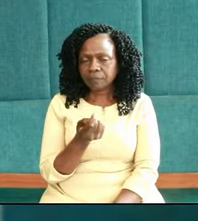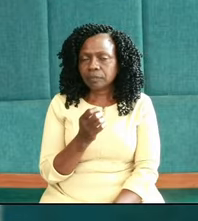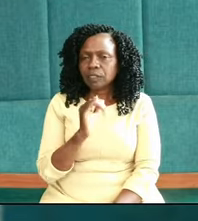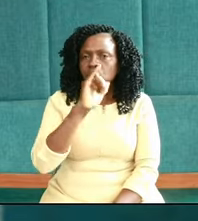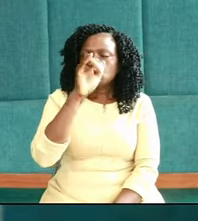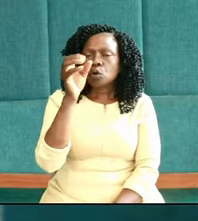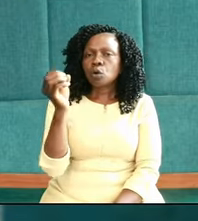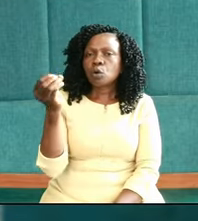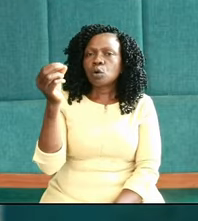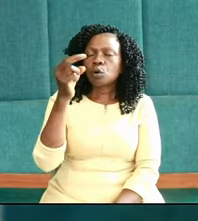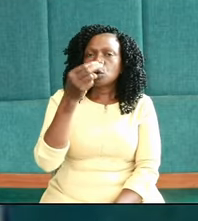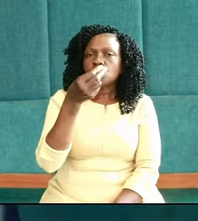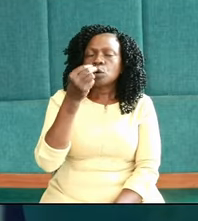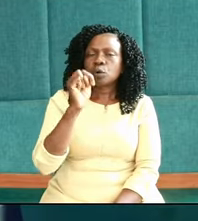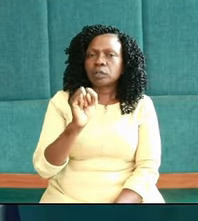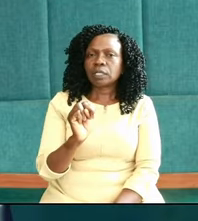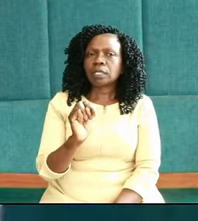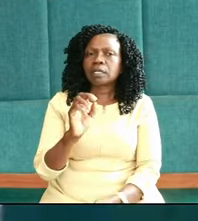John the Baptist